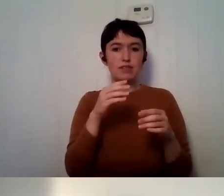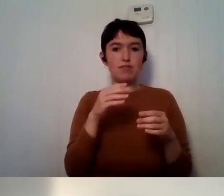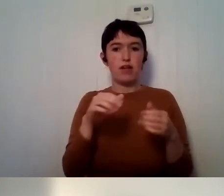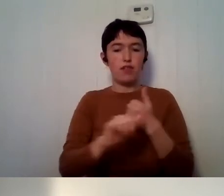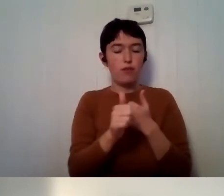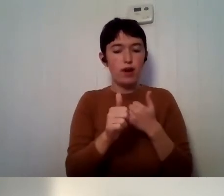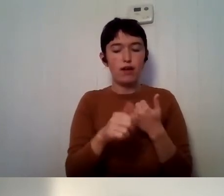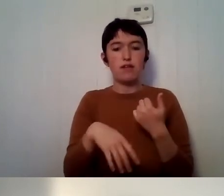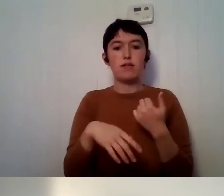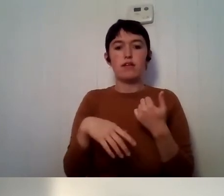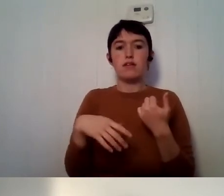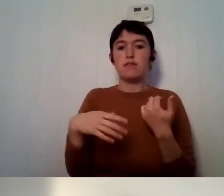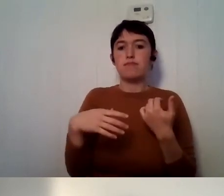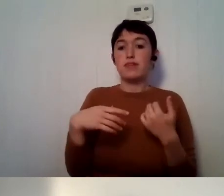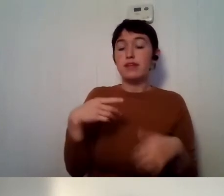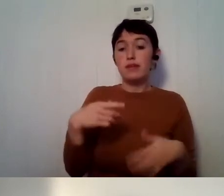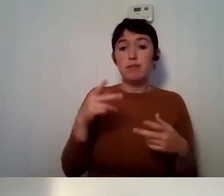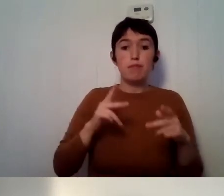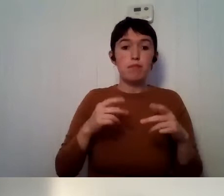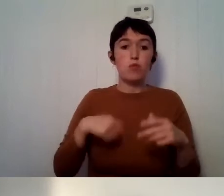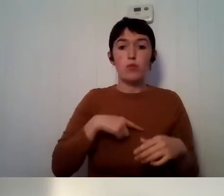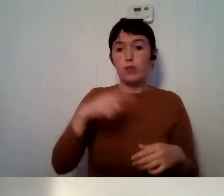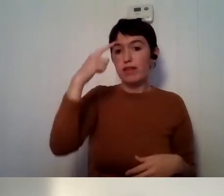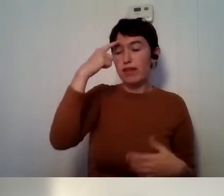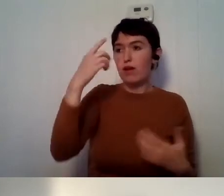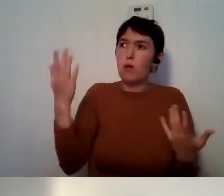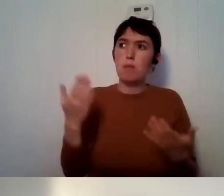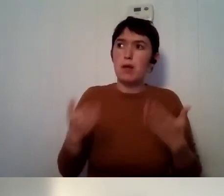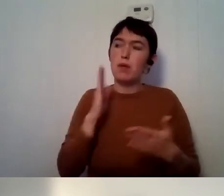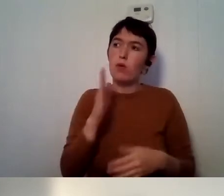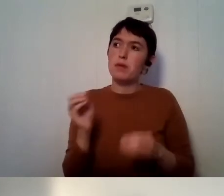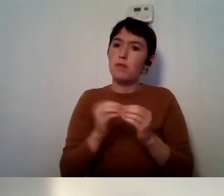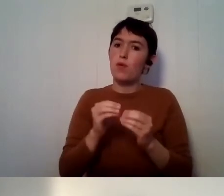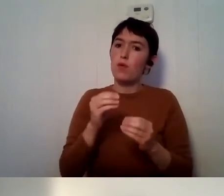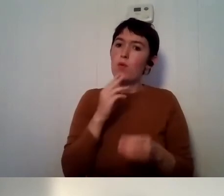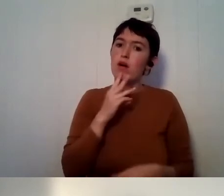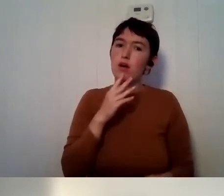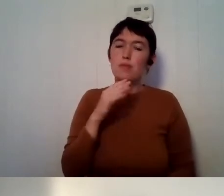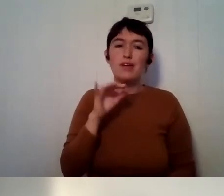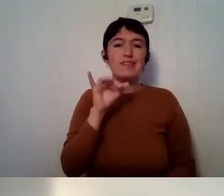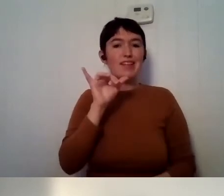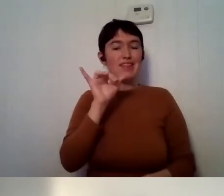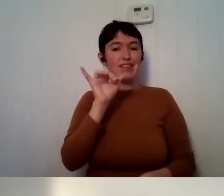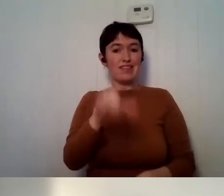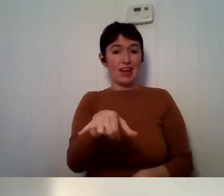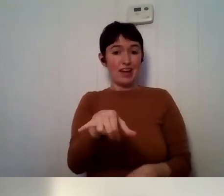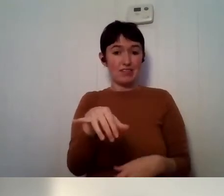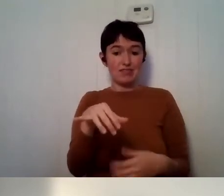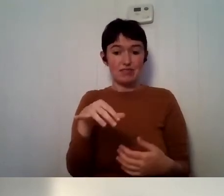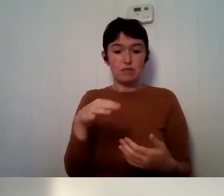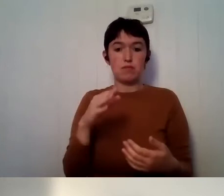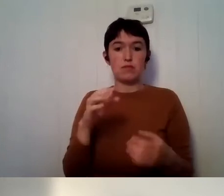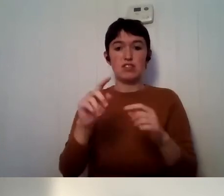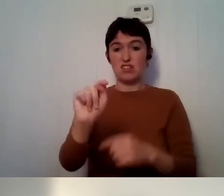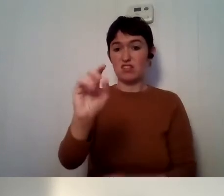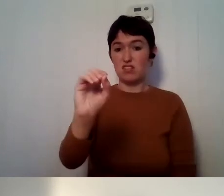well, maybe they'll get a bit more water. But this, in this case, it's actually toxic water. So that people can't